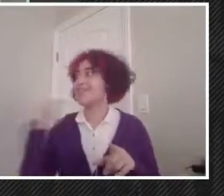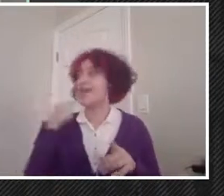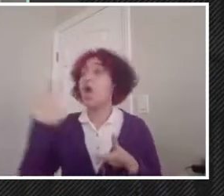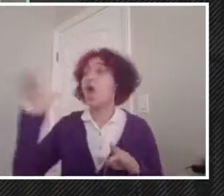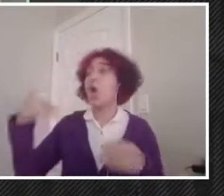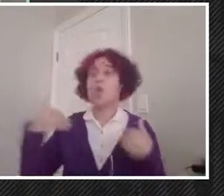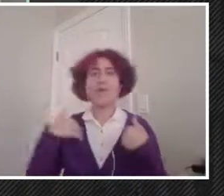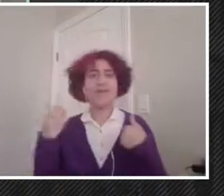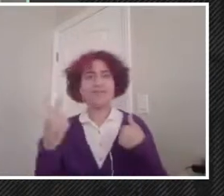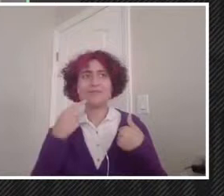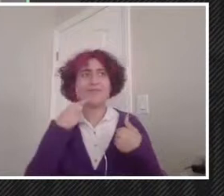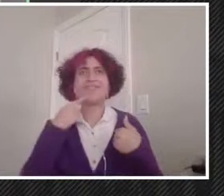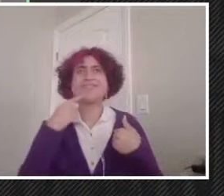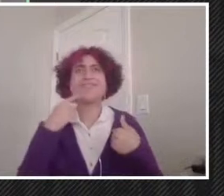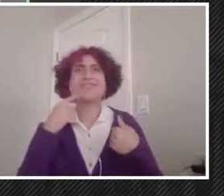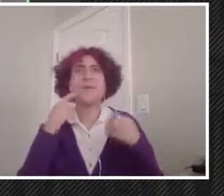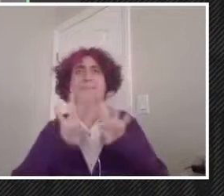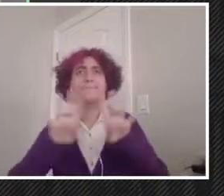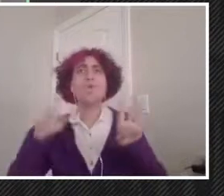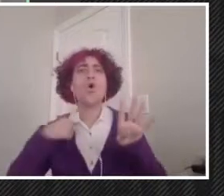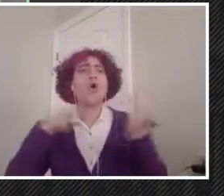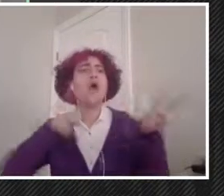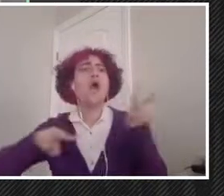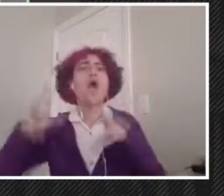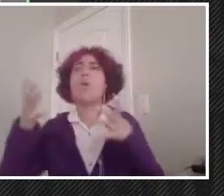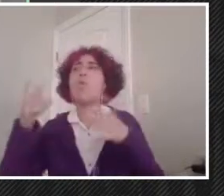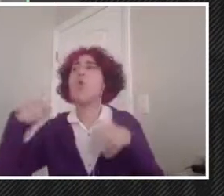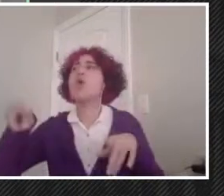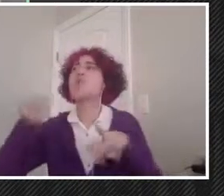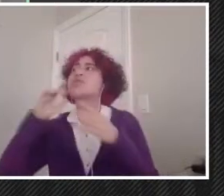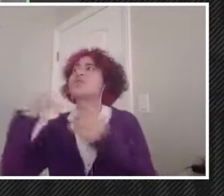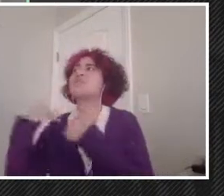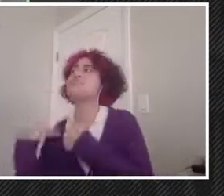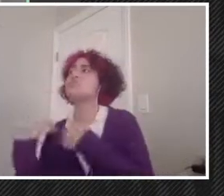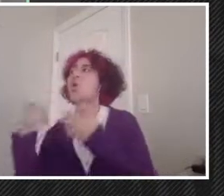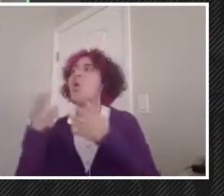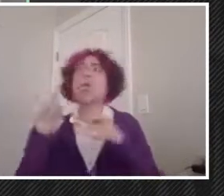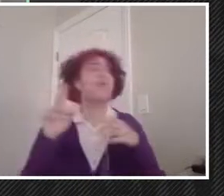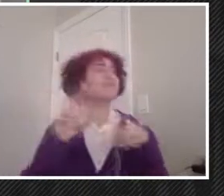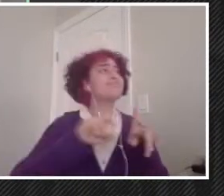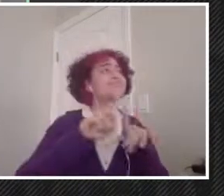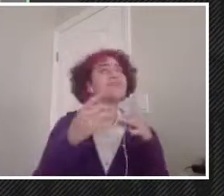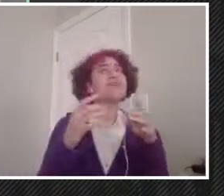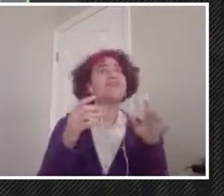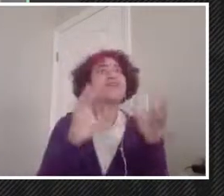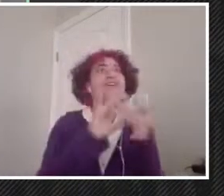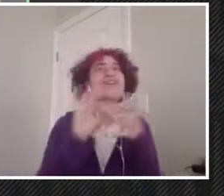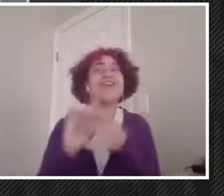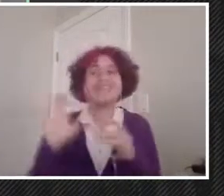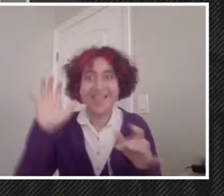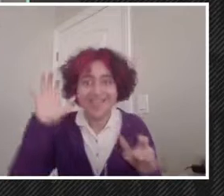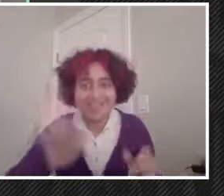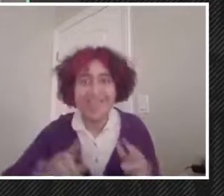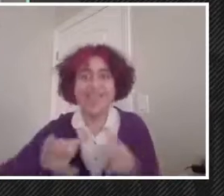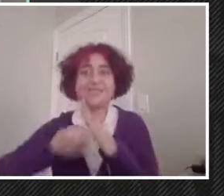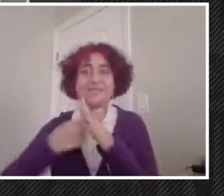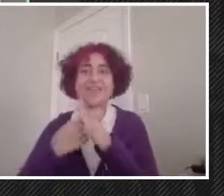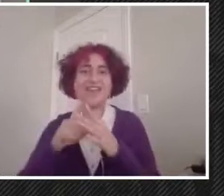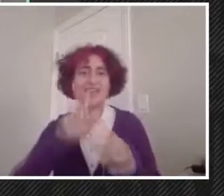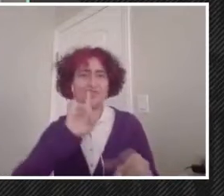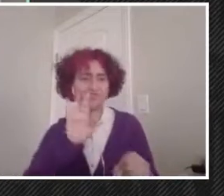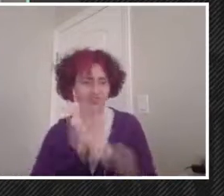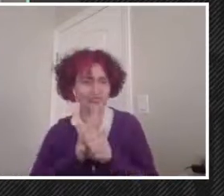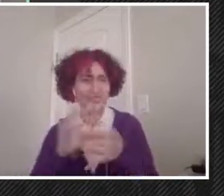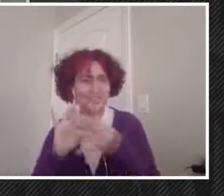that we had. And so those are inroads and those are beginnings of trust being established. And then the last piece, I think,